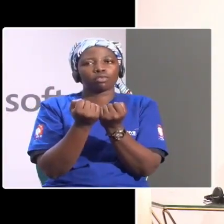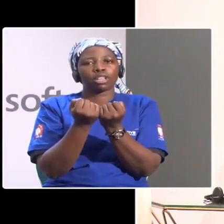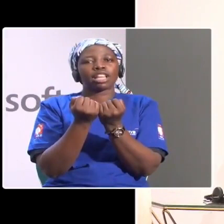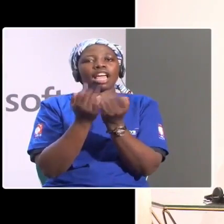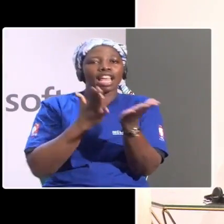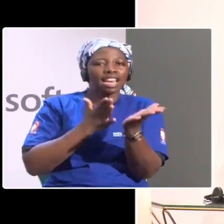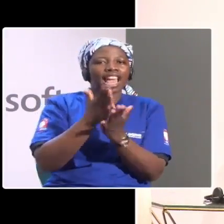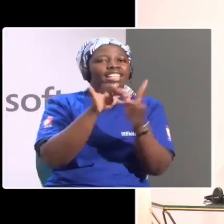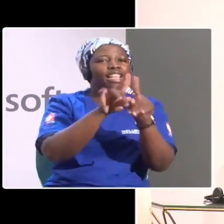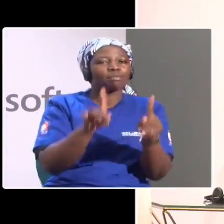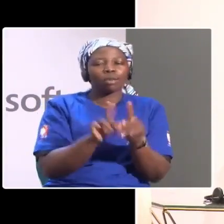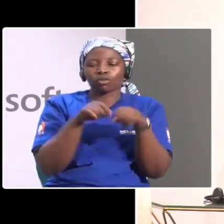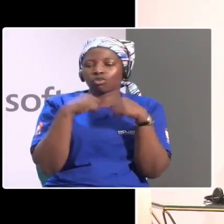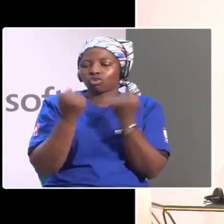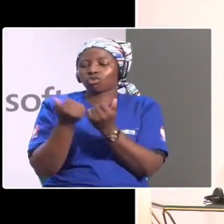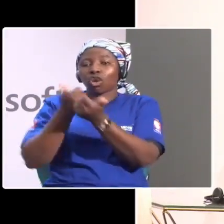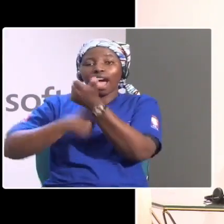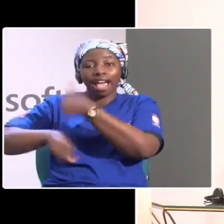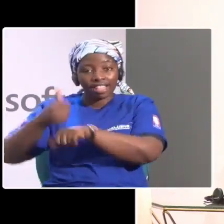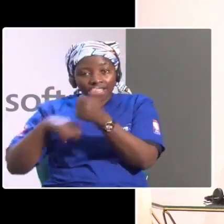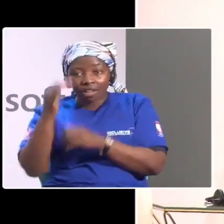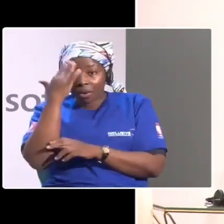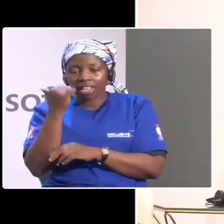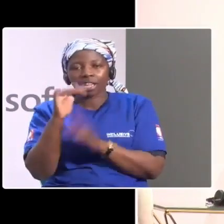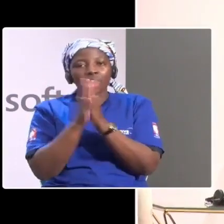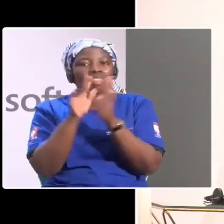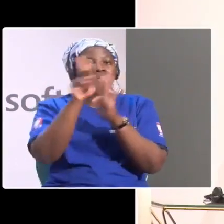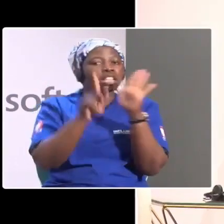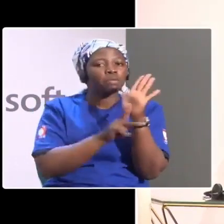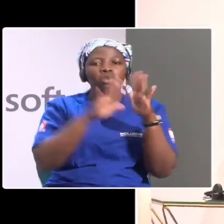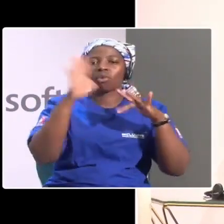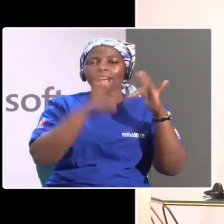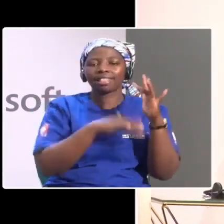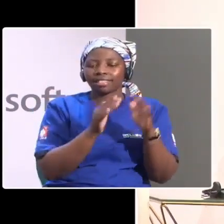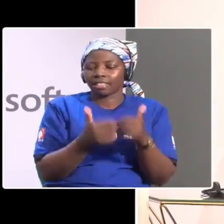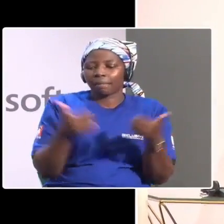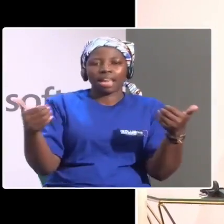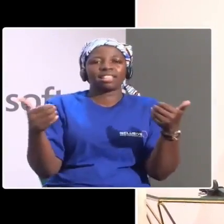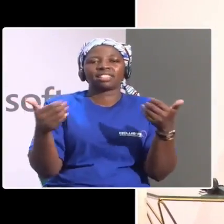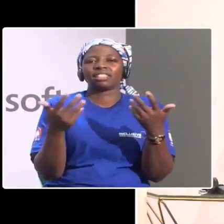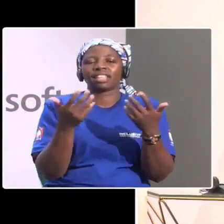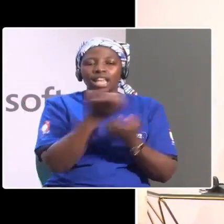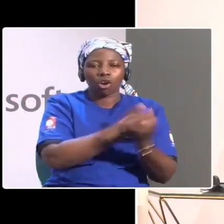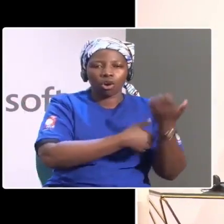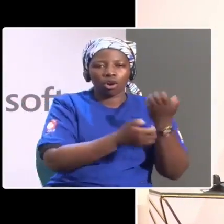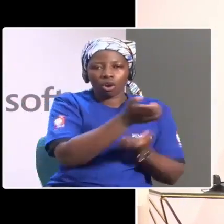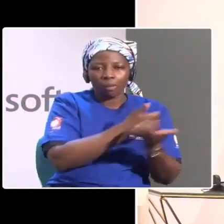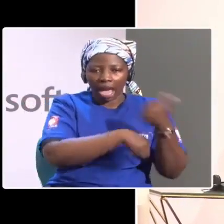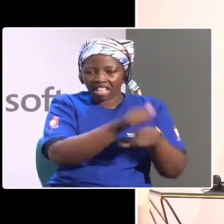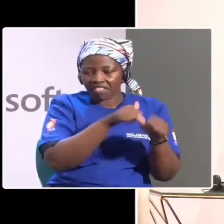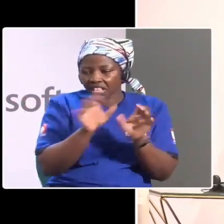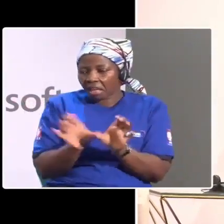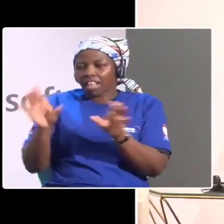rights and social activities. Because in principle, you can't separate economic activities from